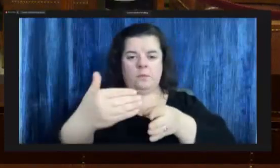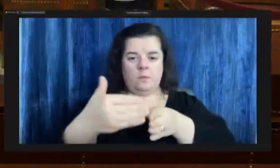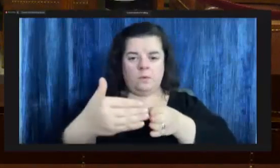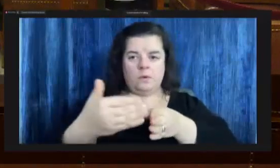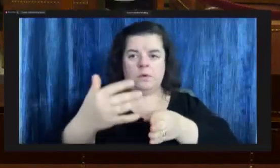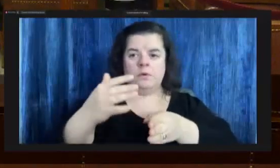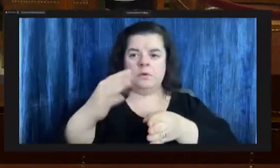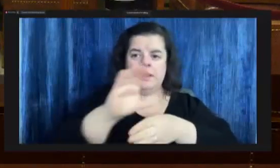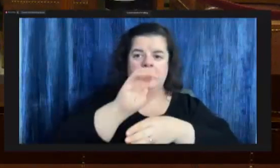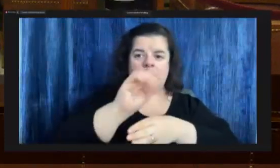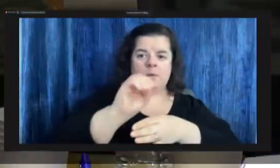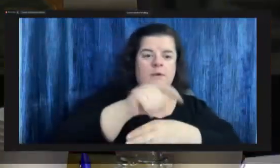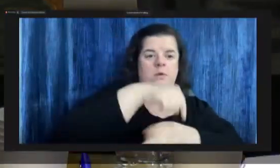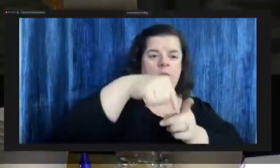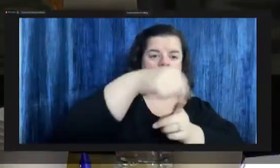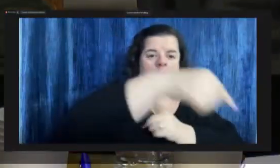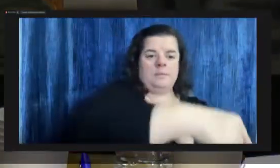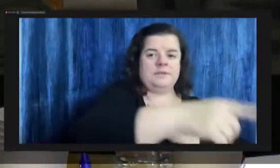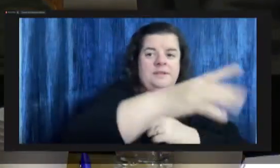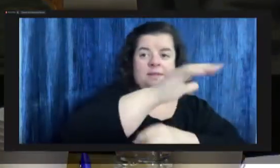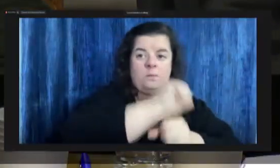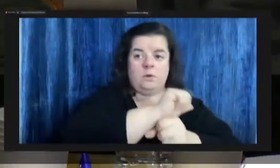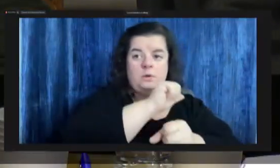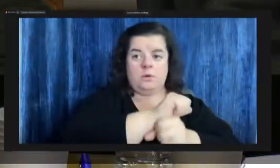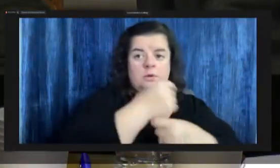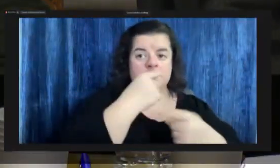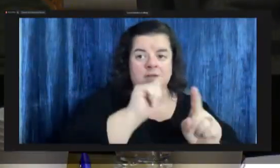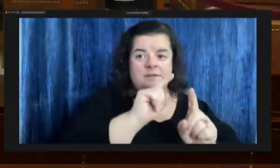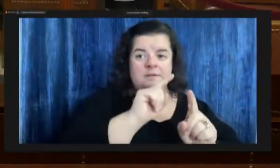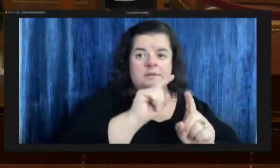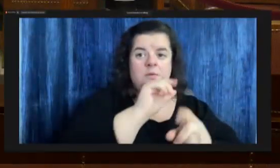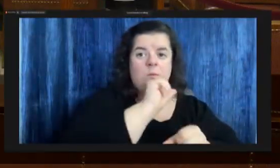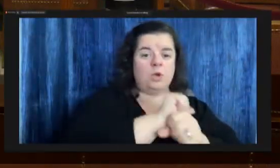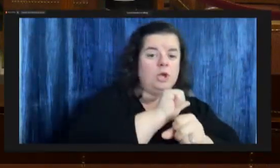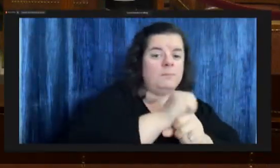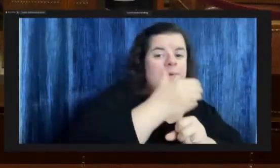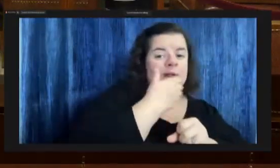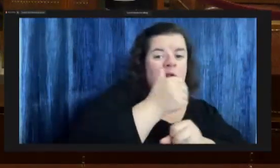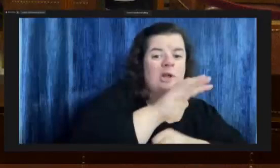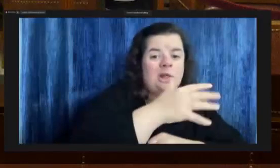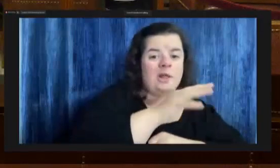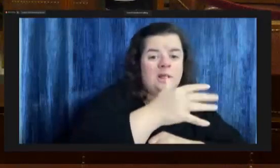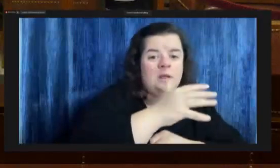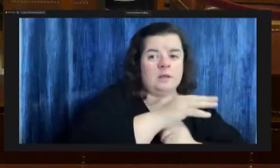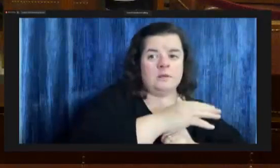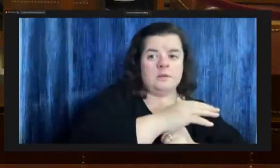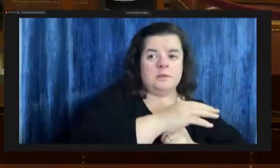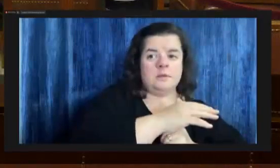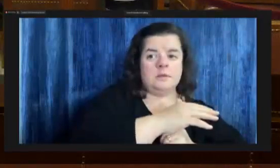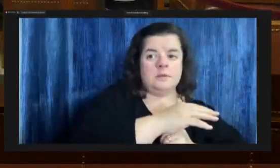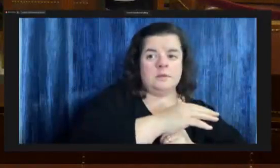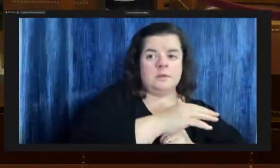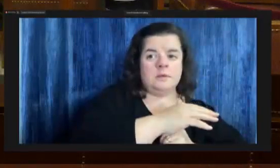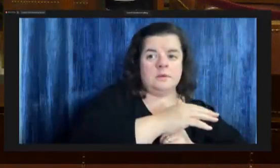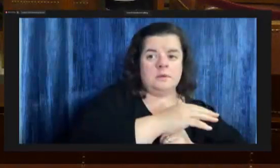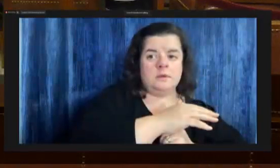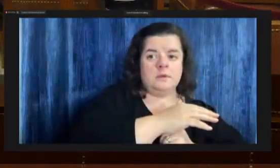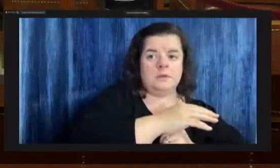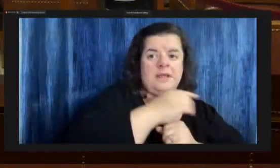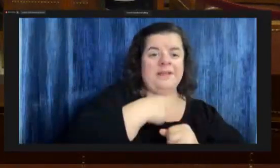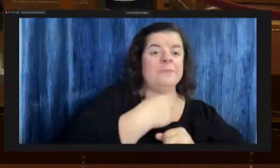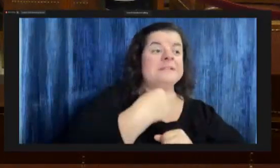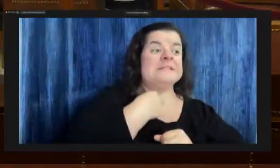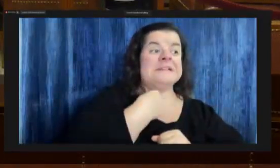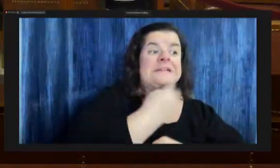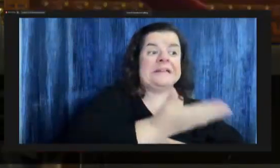Yeah. Yeah, and they work. They work better, slightly. Yeah, they work better. That's scary. I've been stuck in those